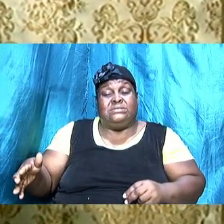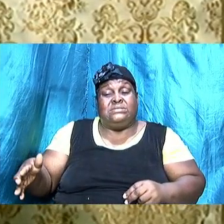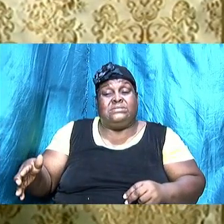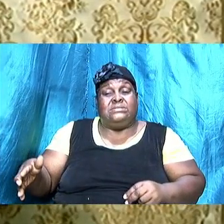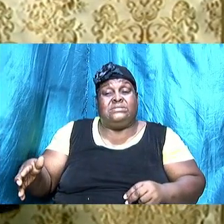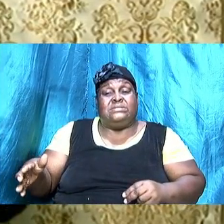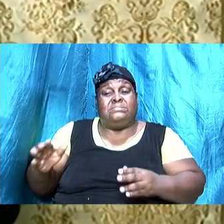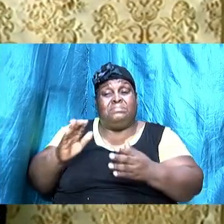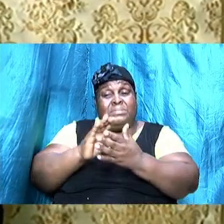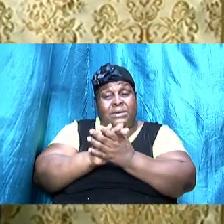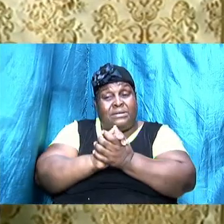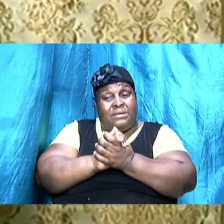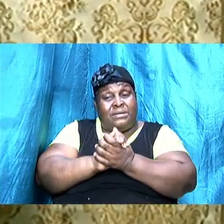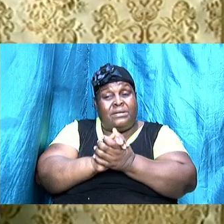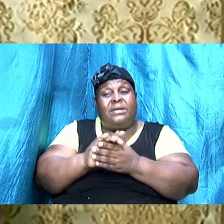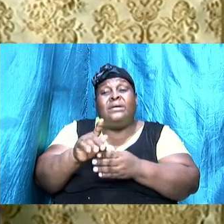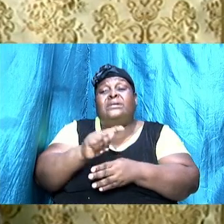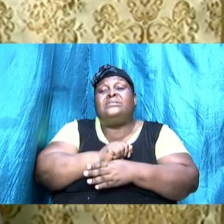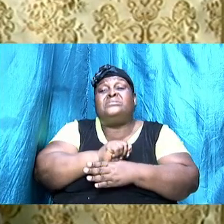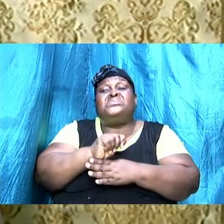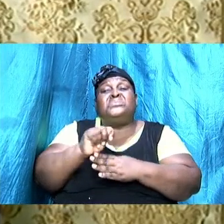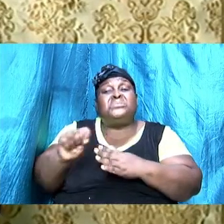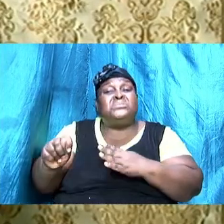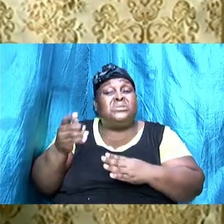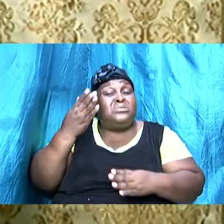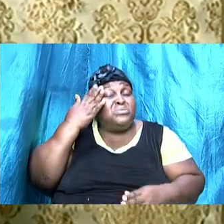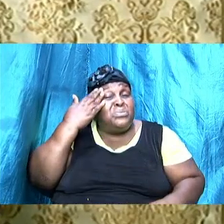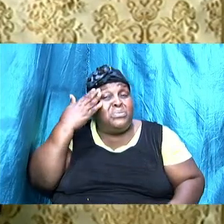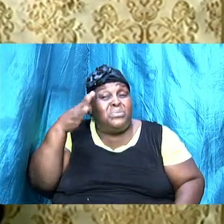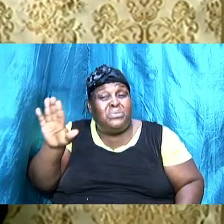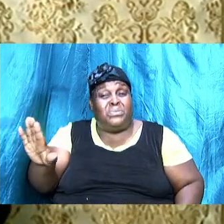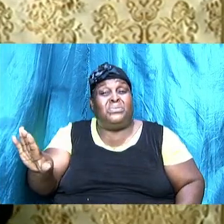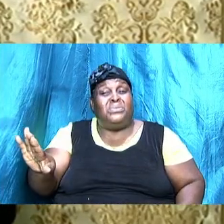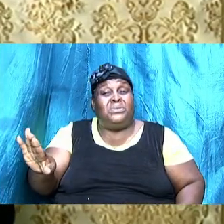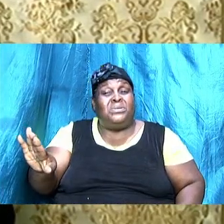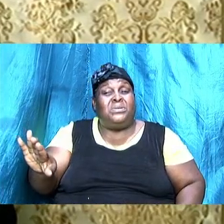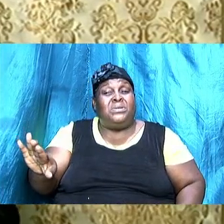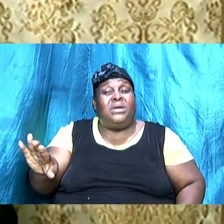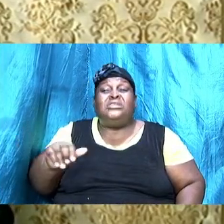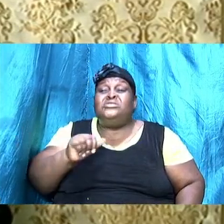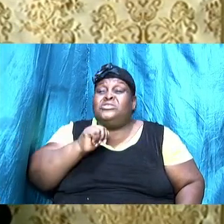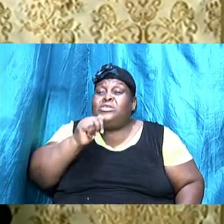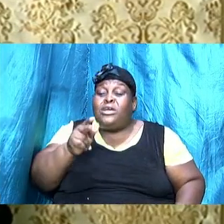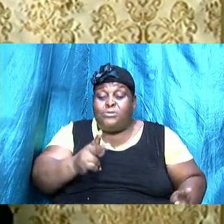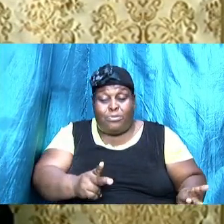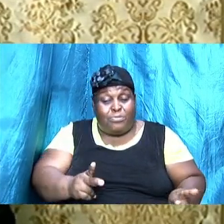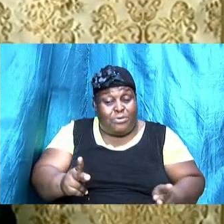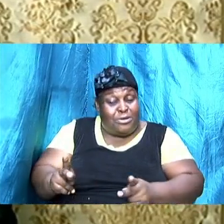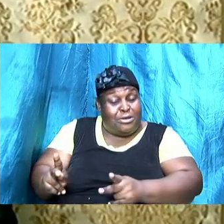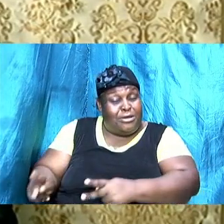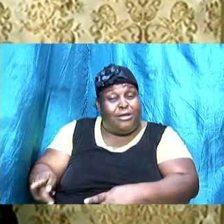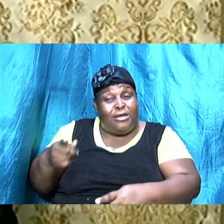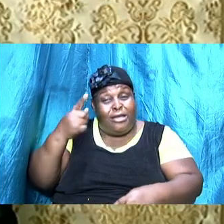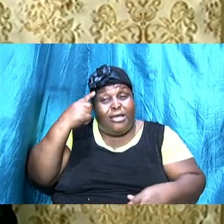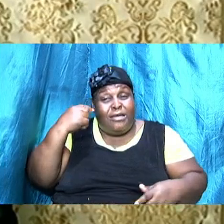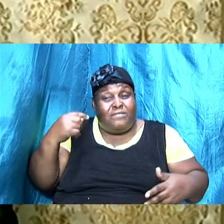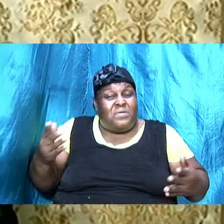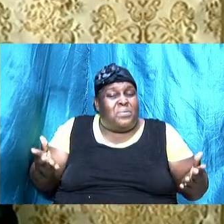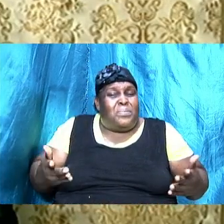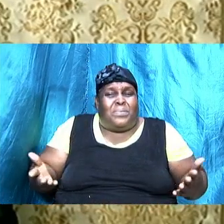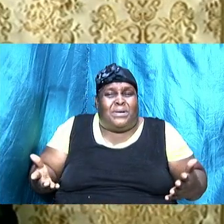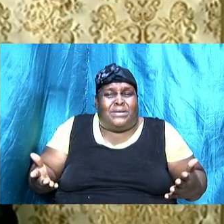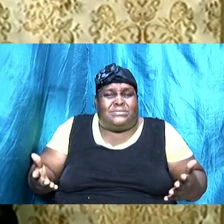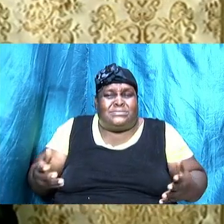and are totally unaware and are unprepared for what